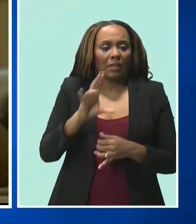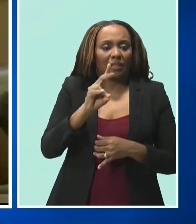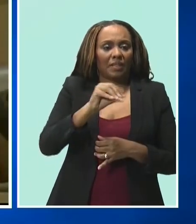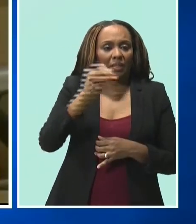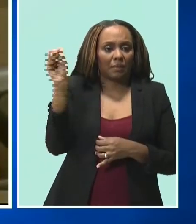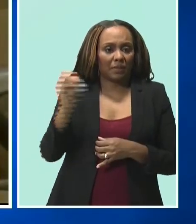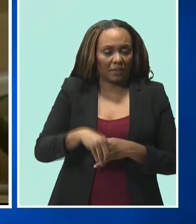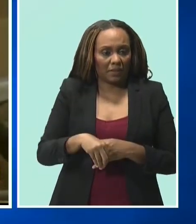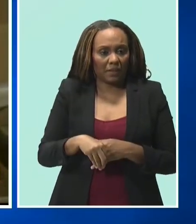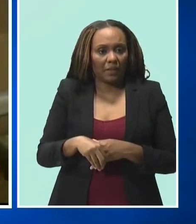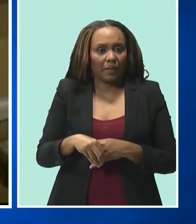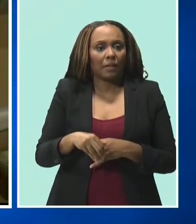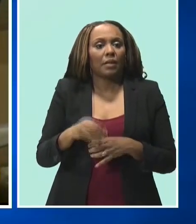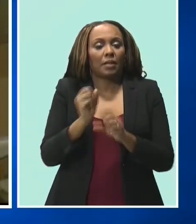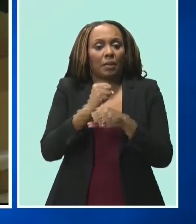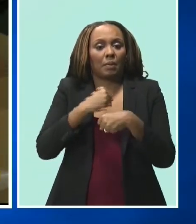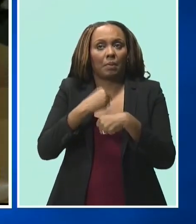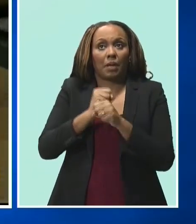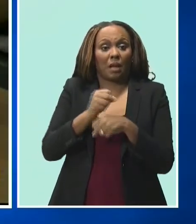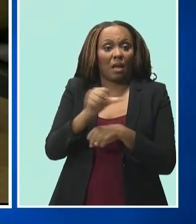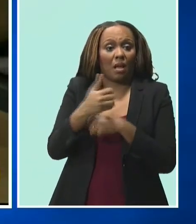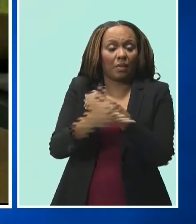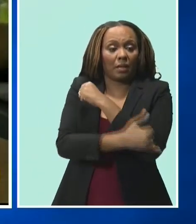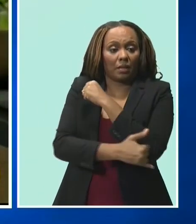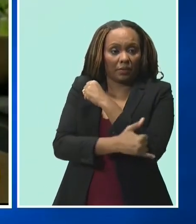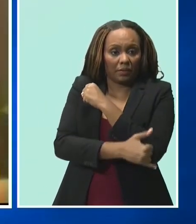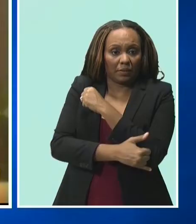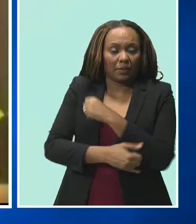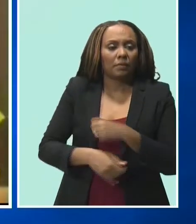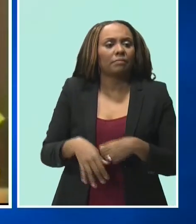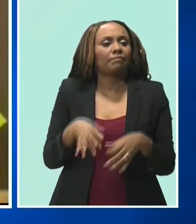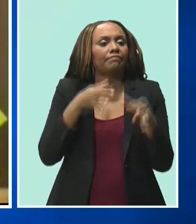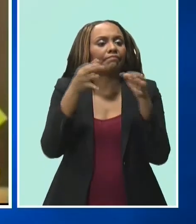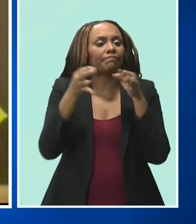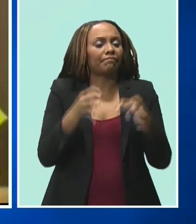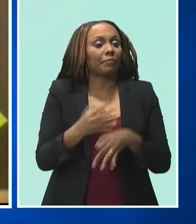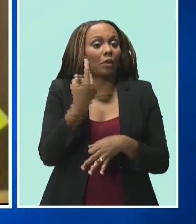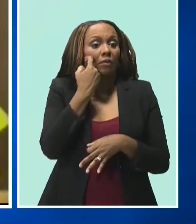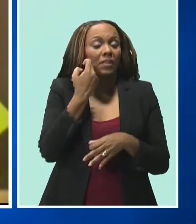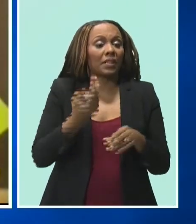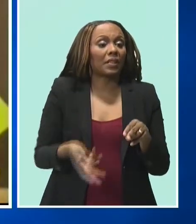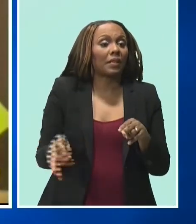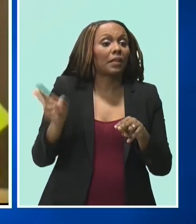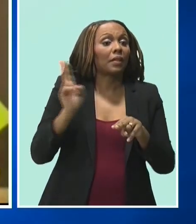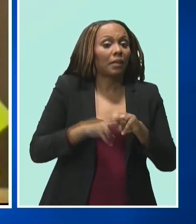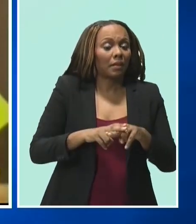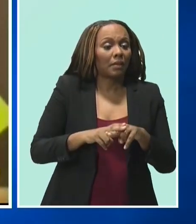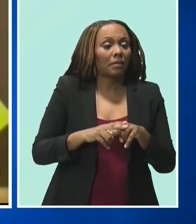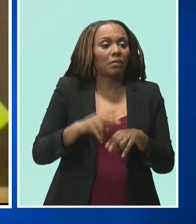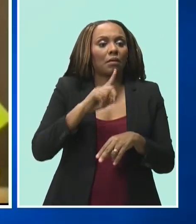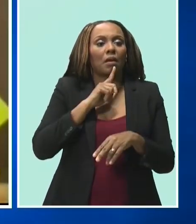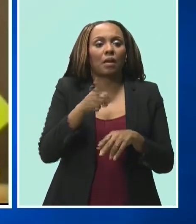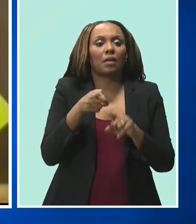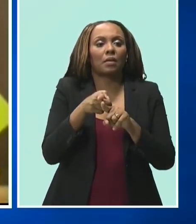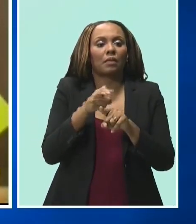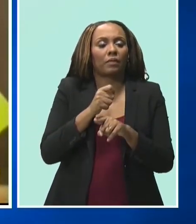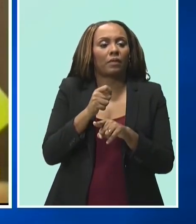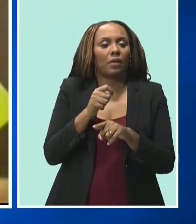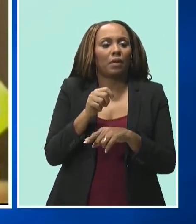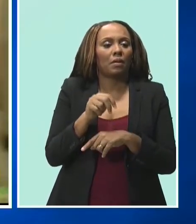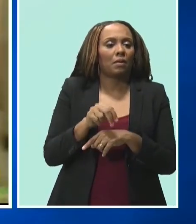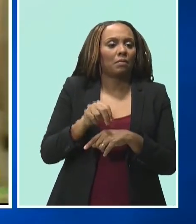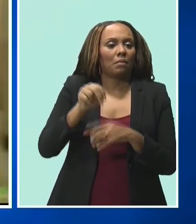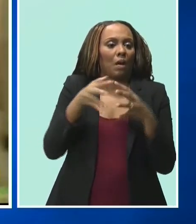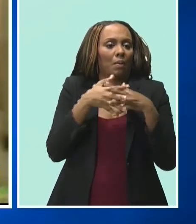company's sales are made overseas. The marketing director explains that the recent increase in demand is specifically from the North American